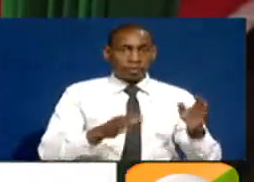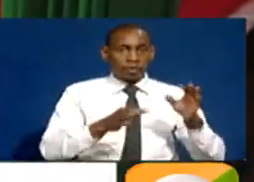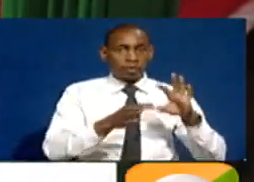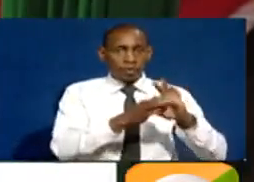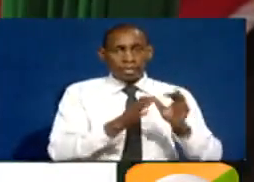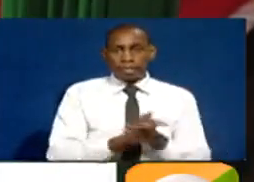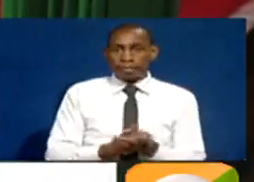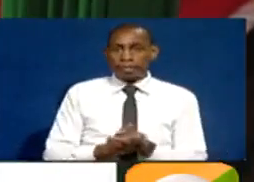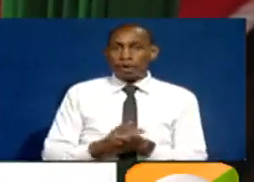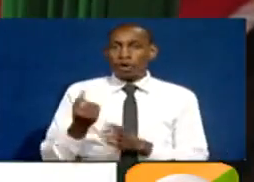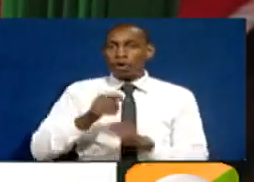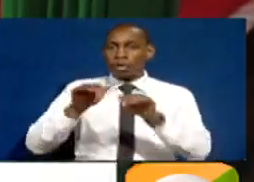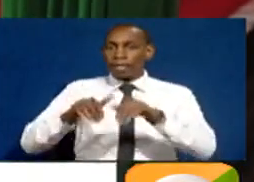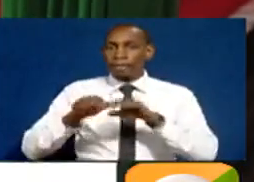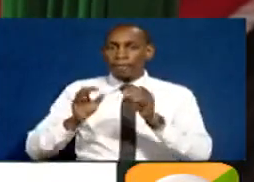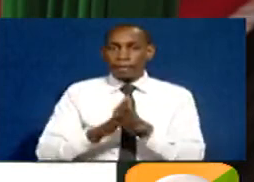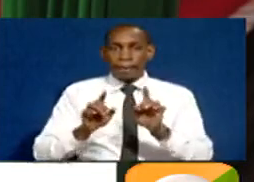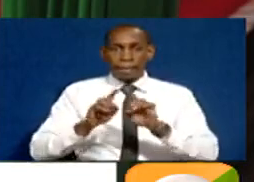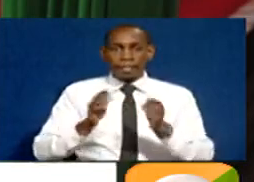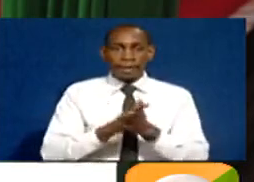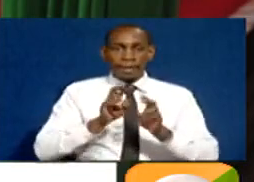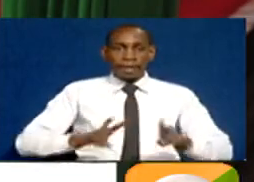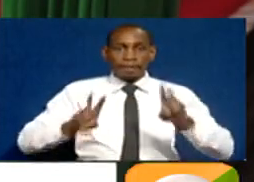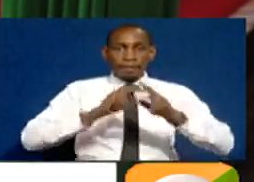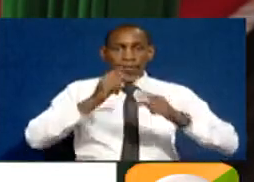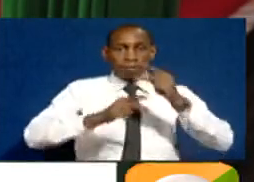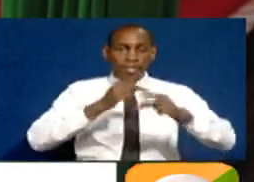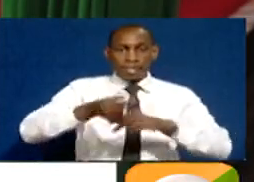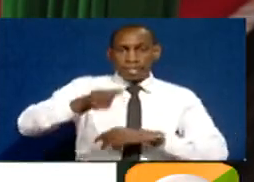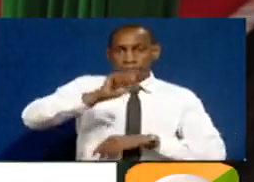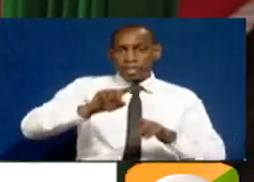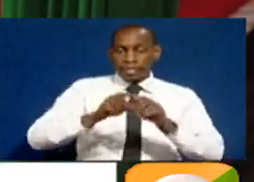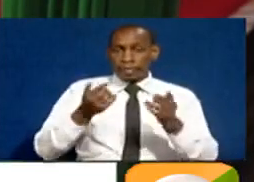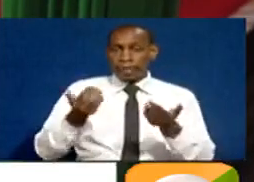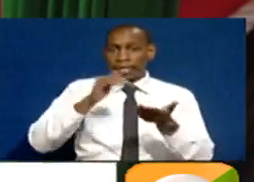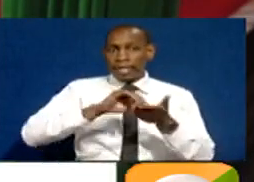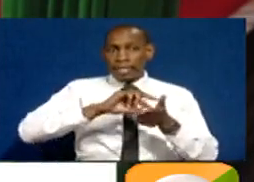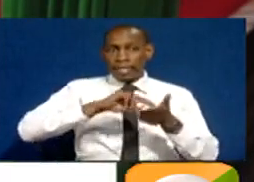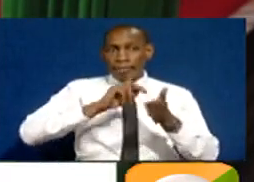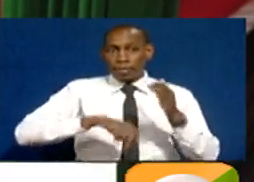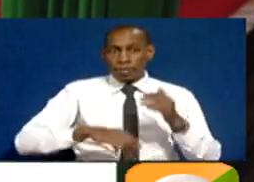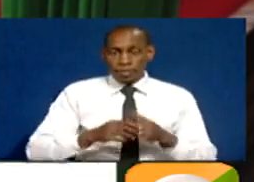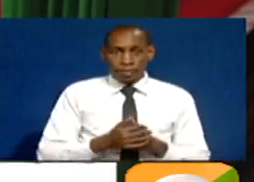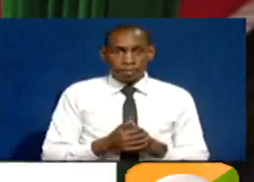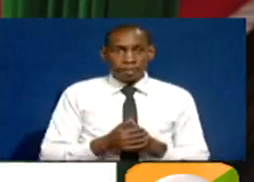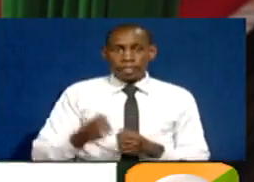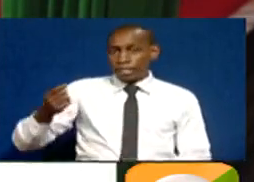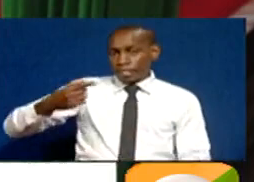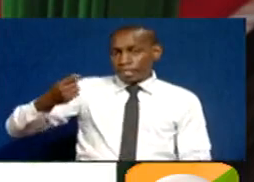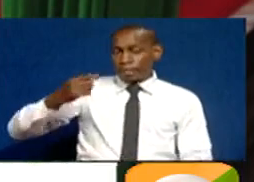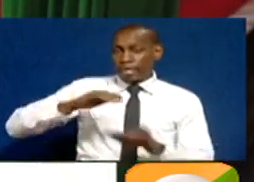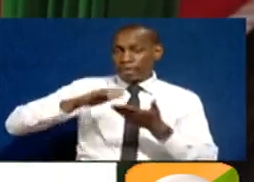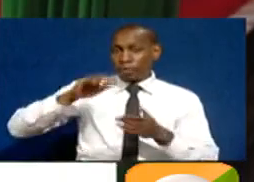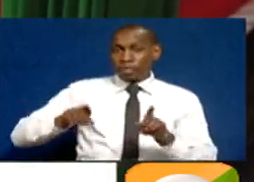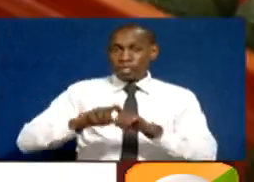It's not just about farming, but it's about adding that value in the processing, which again means more income,